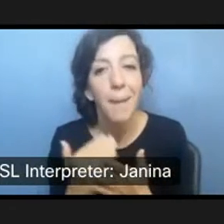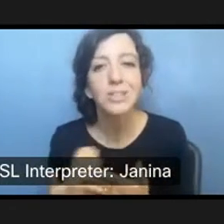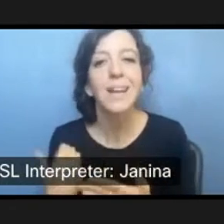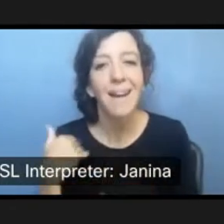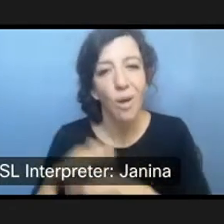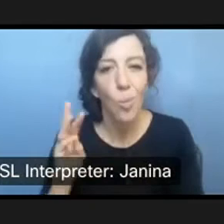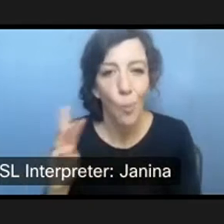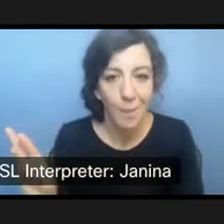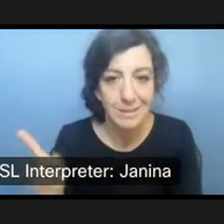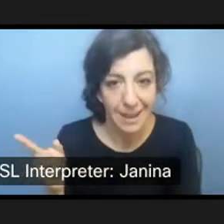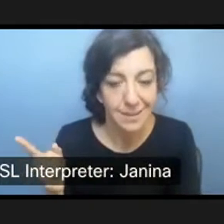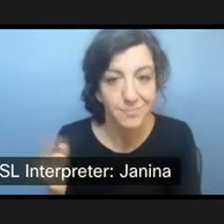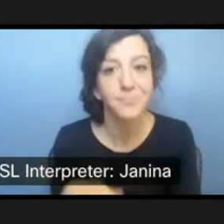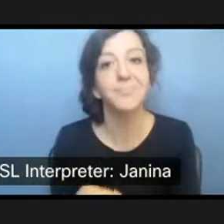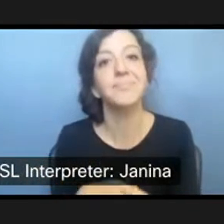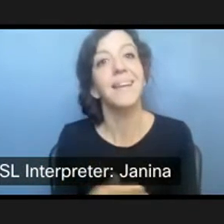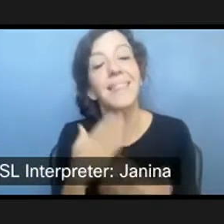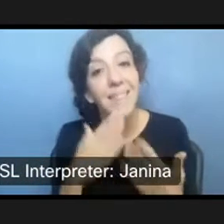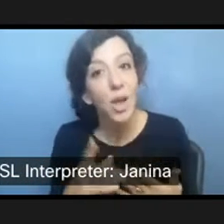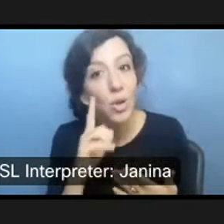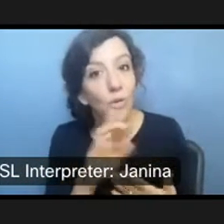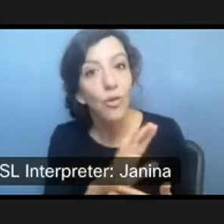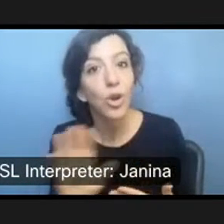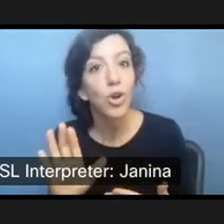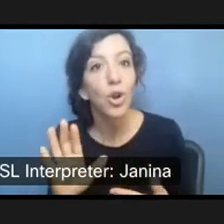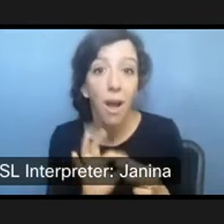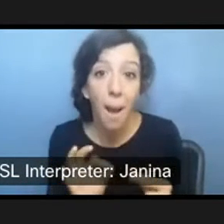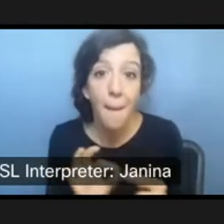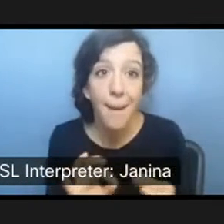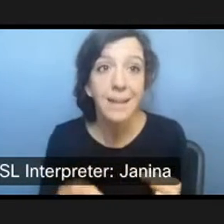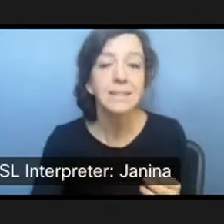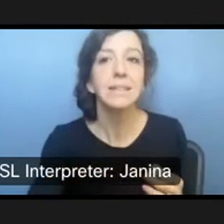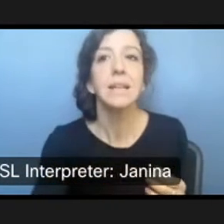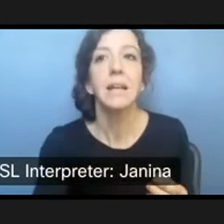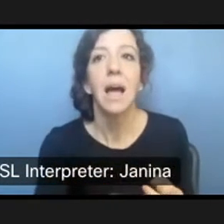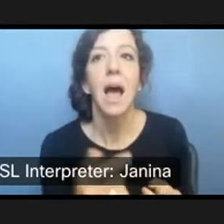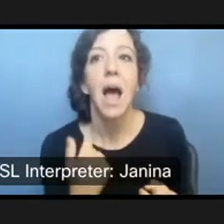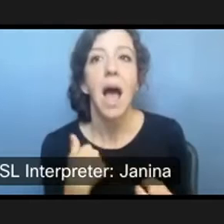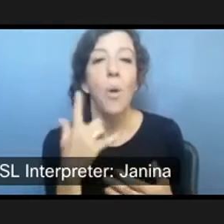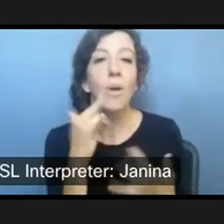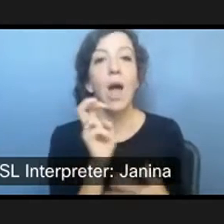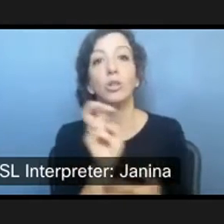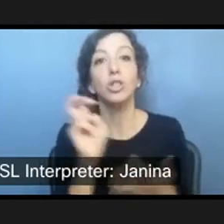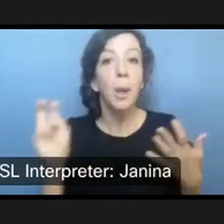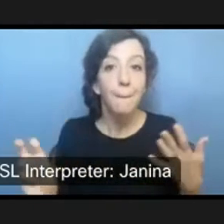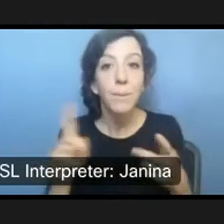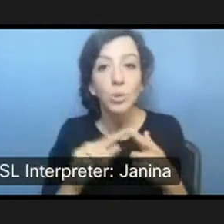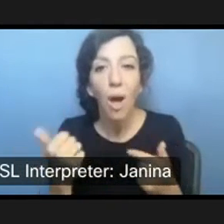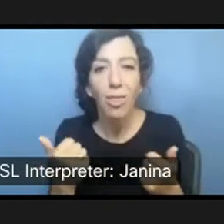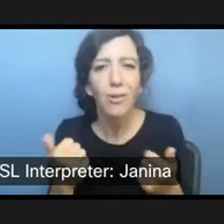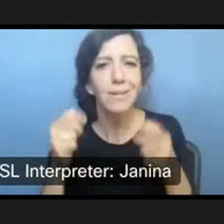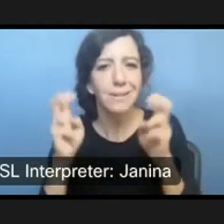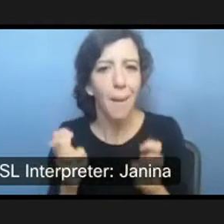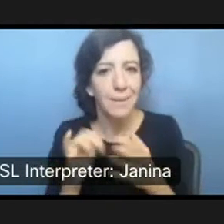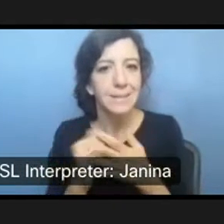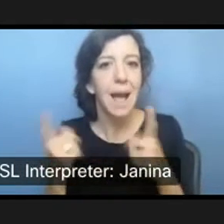there. Thanks for your comments there. I'm going to jump over to some things that are going on with